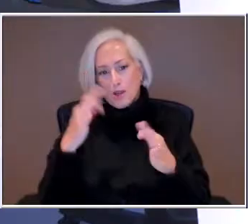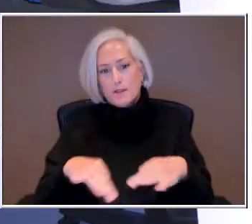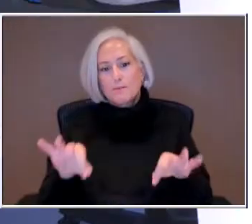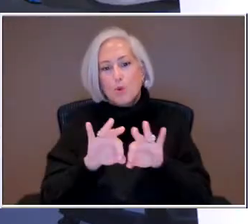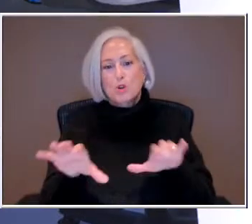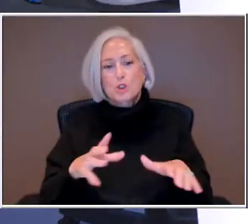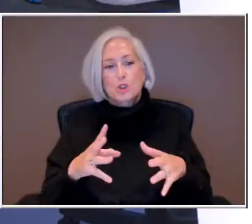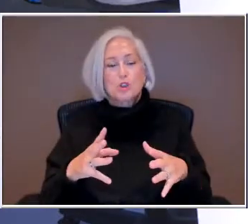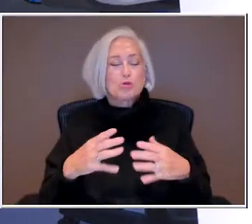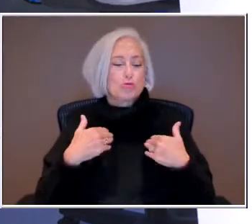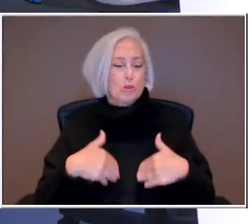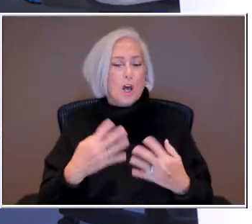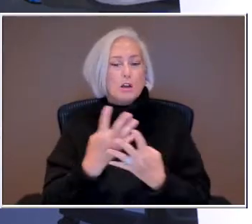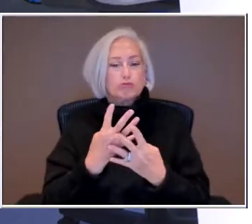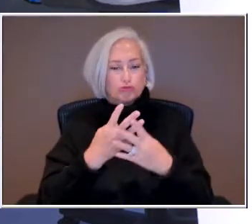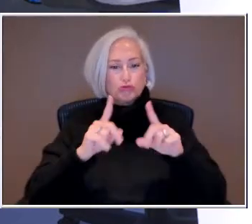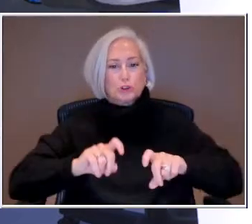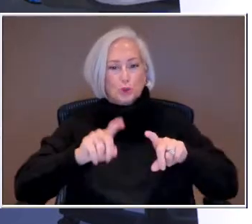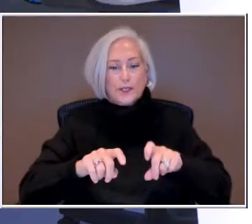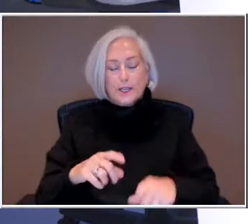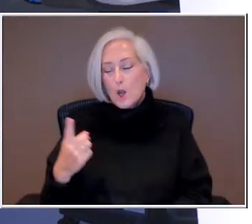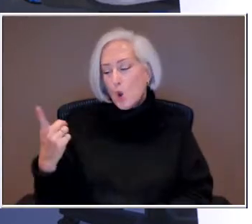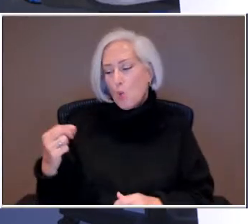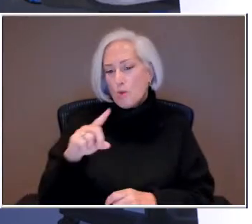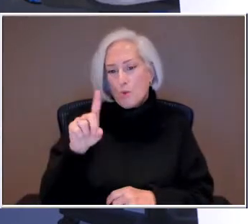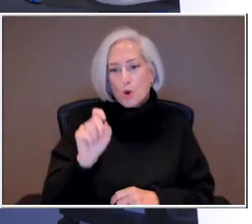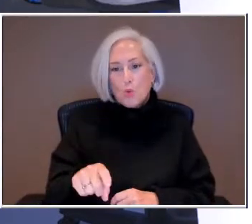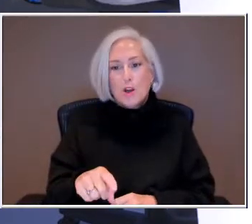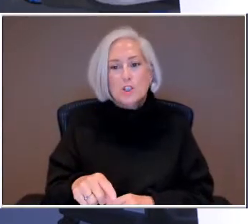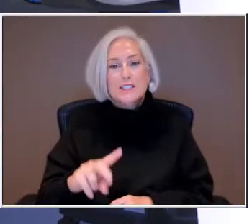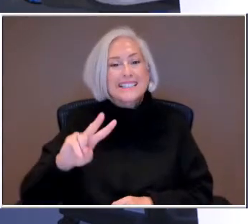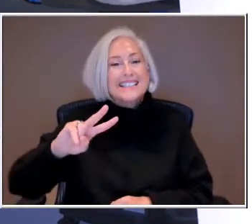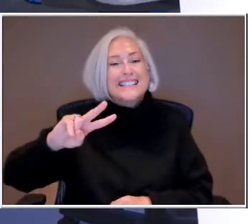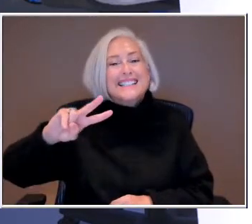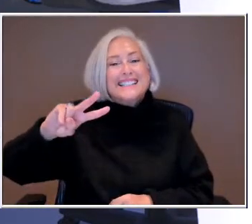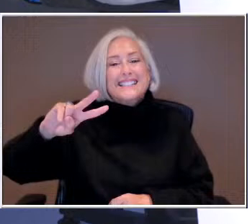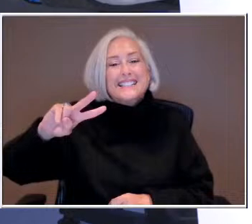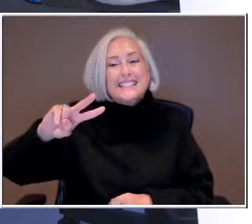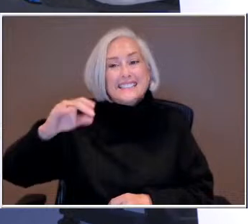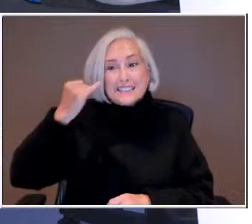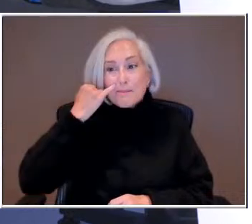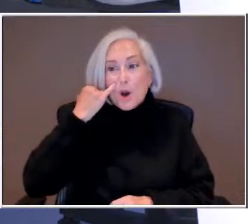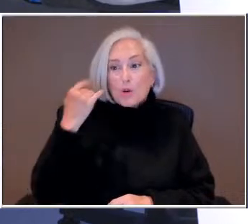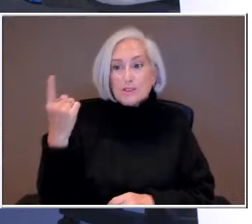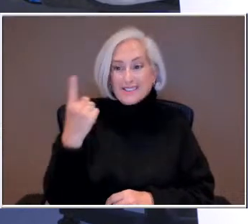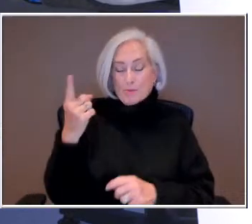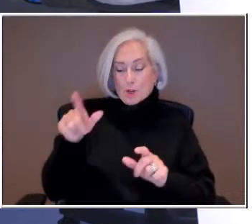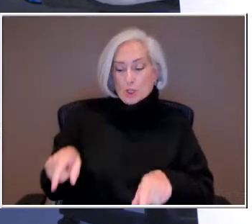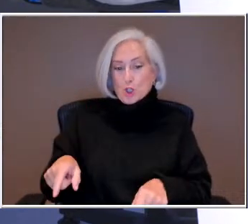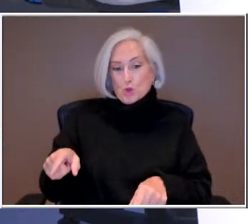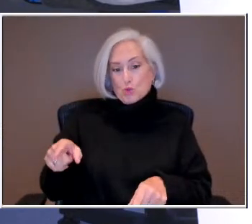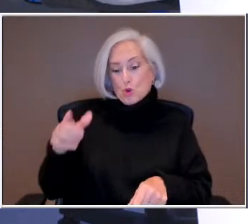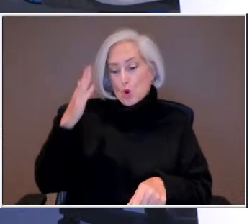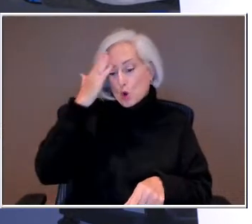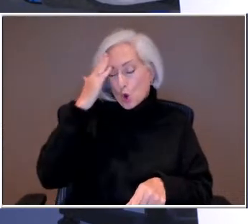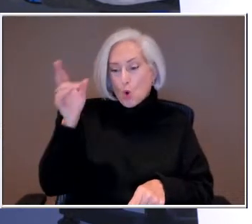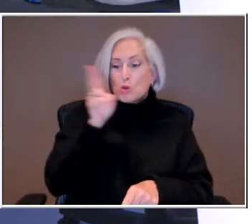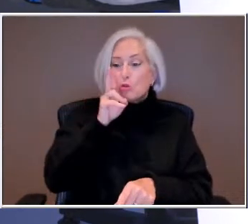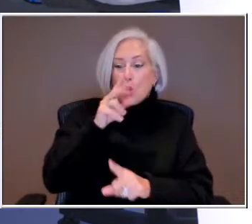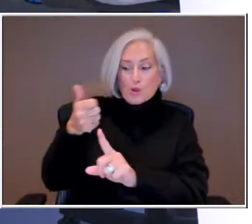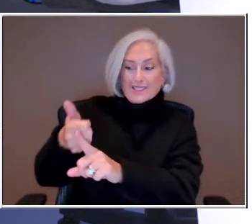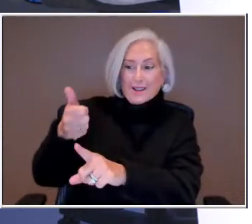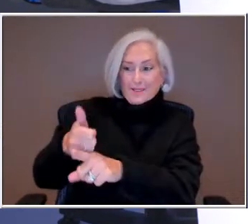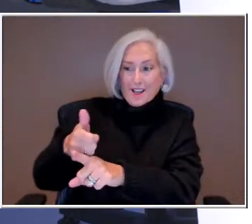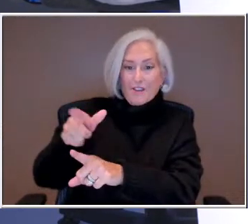And one last question is from Keith. Does secondhand smoke make you more at risk significantly?